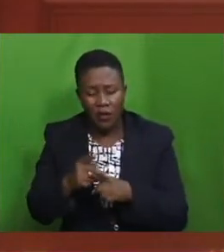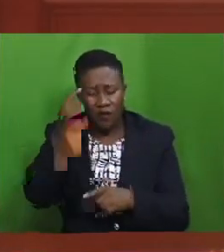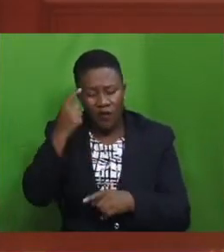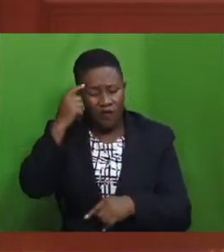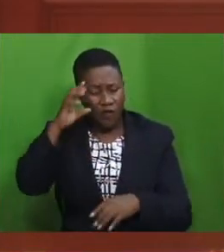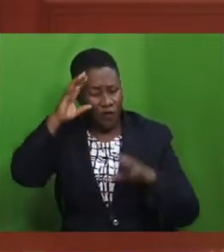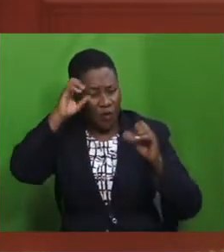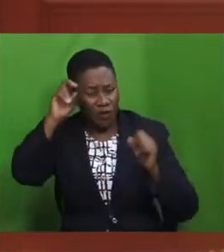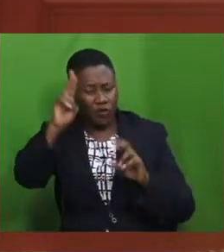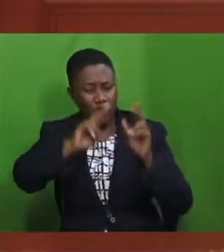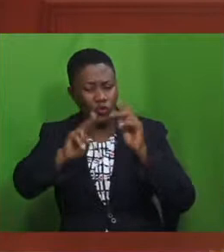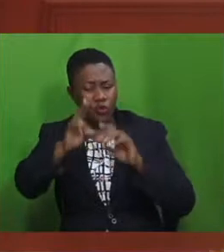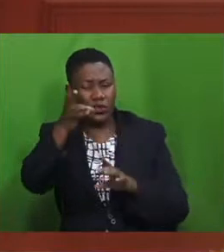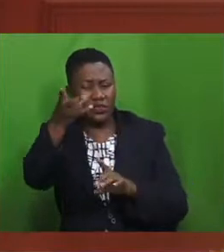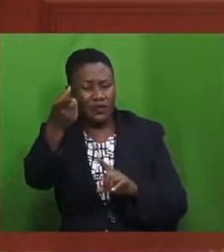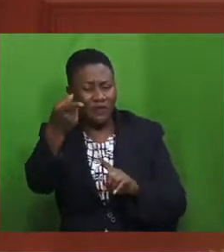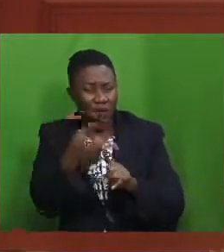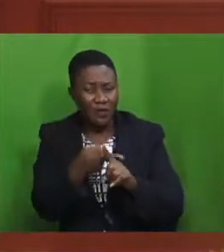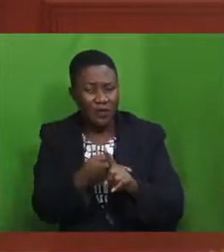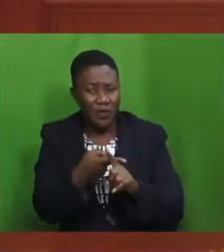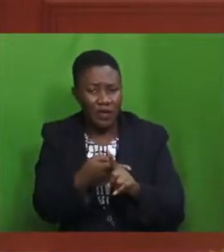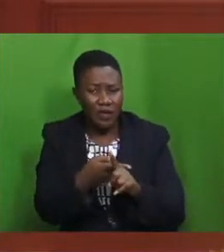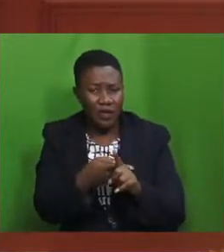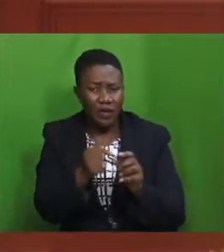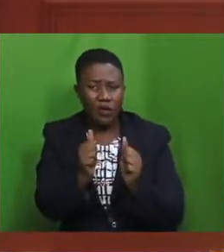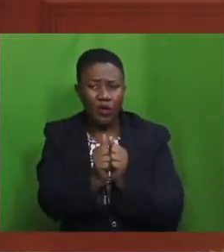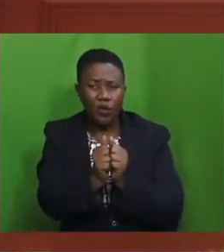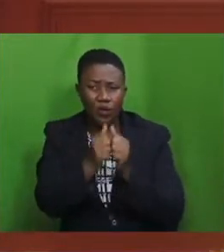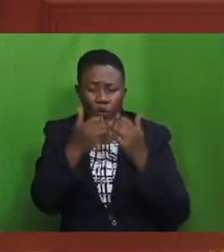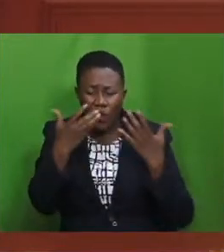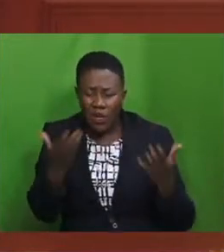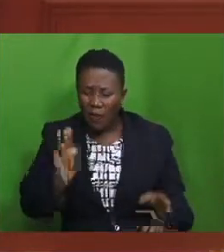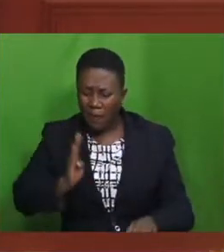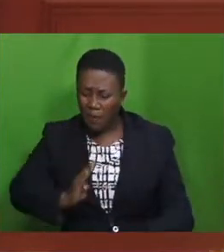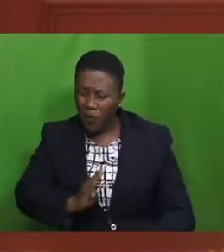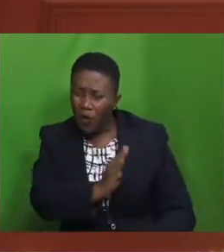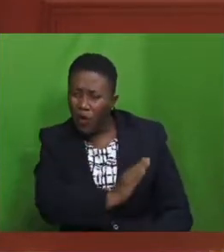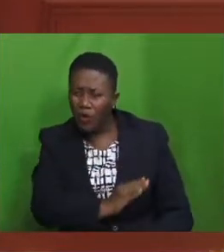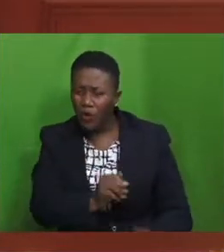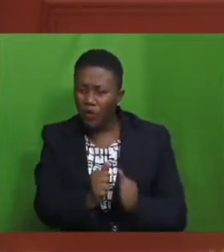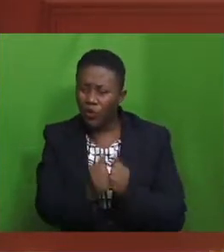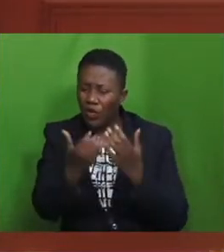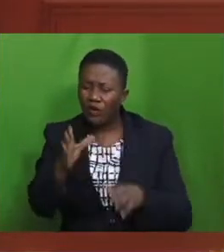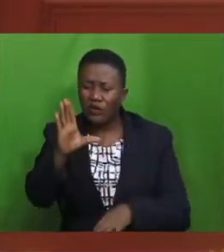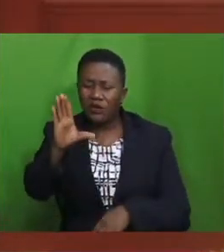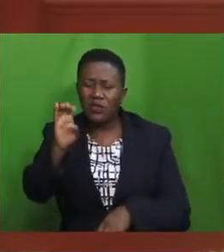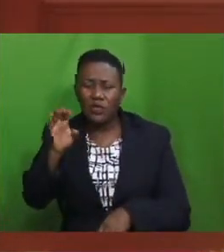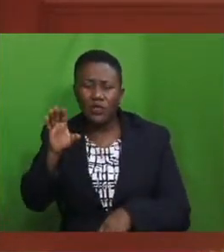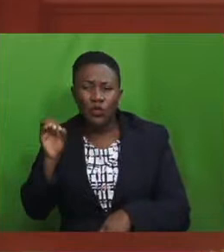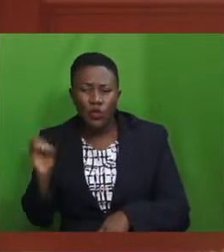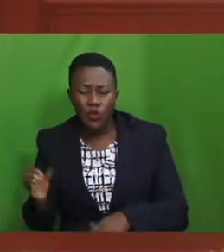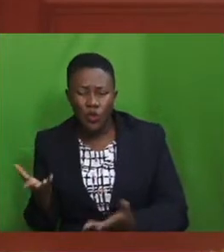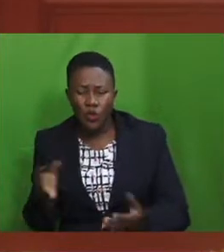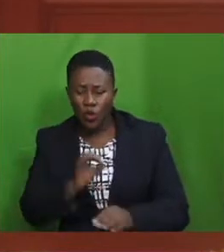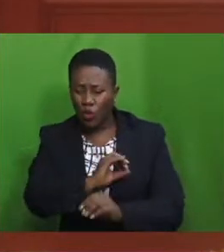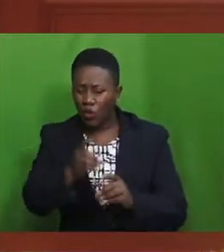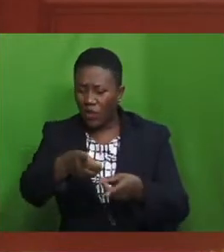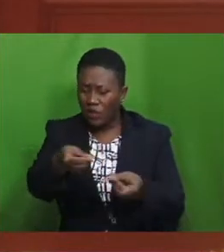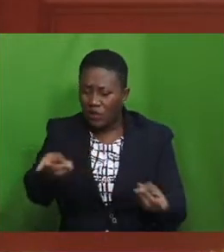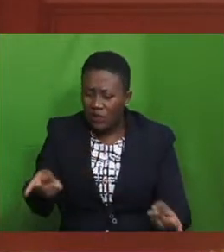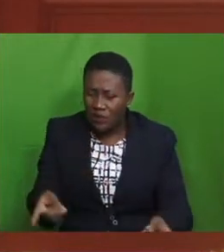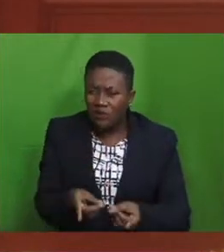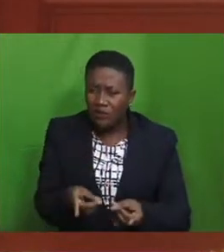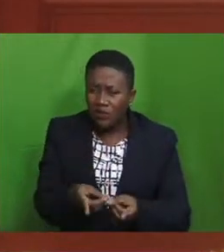months into the administration without board, without chief executive, no district chief executives in place.